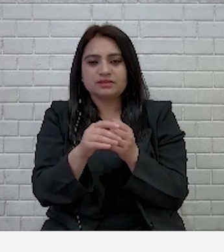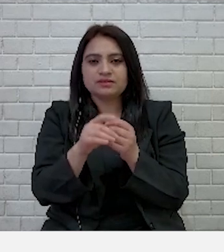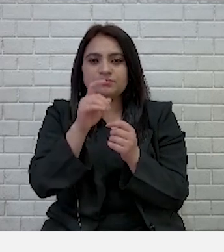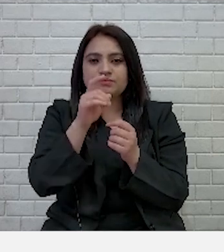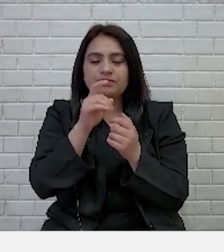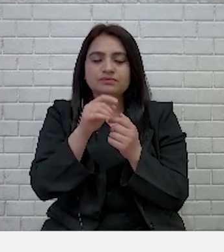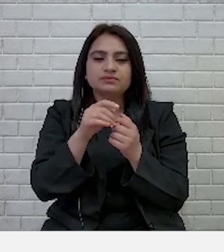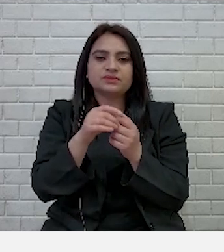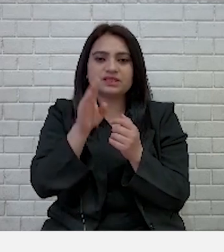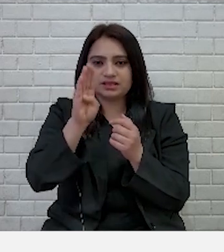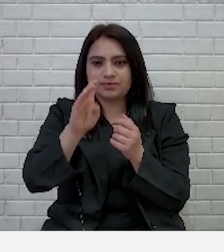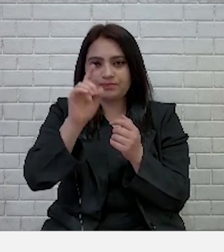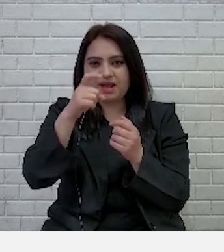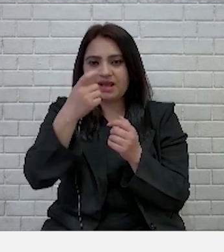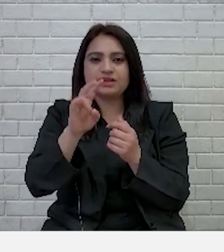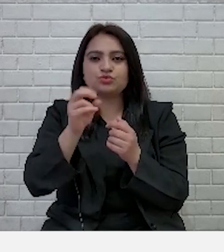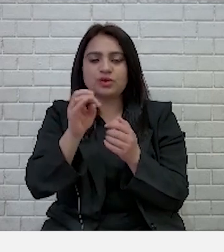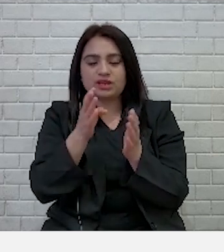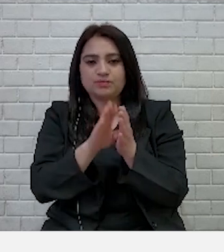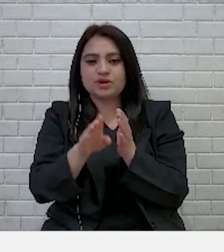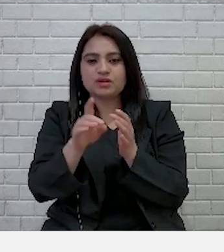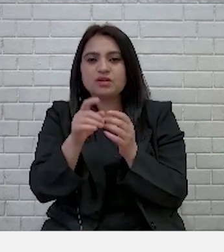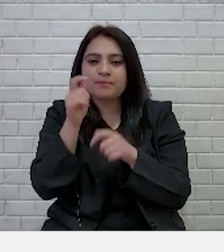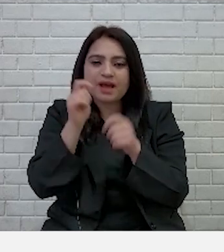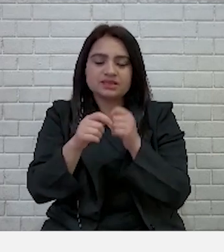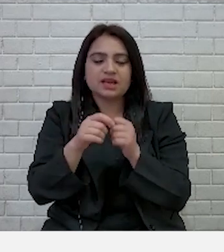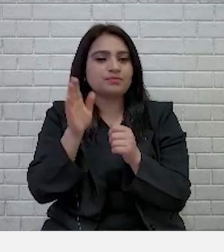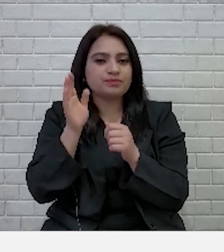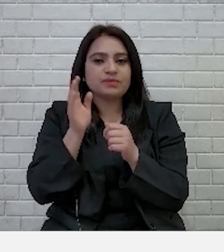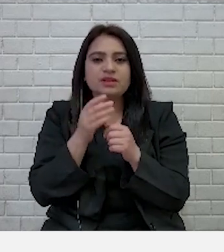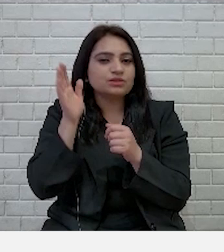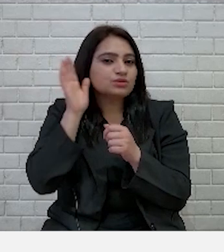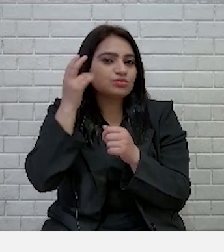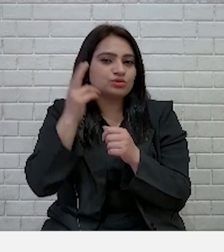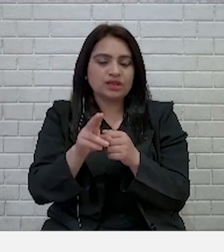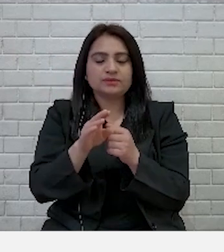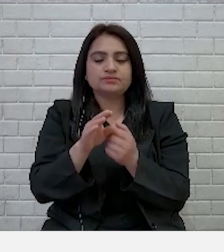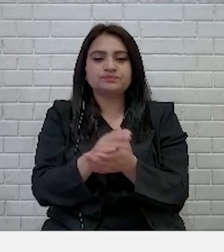surreal experience. It was something that was defined beyond words.